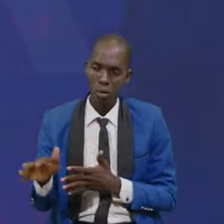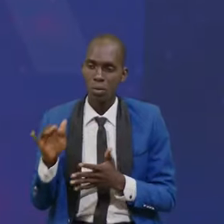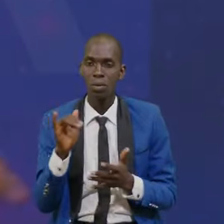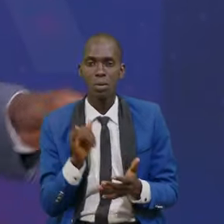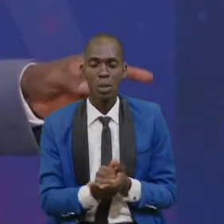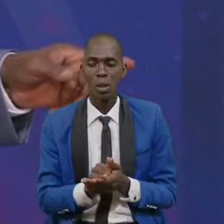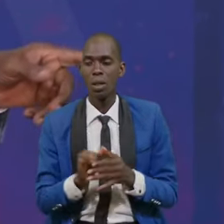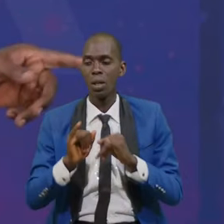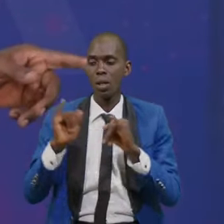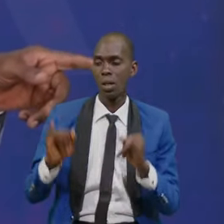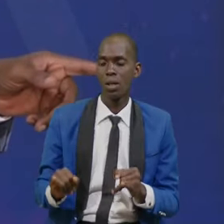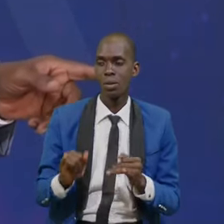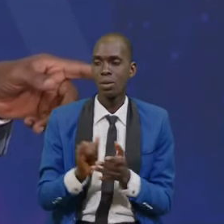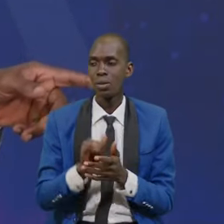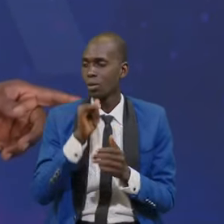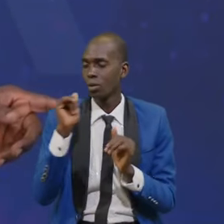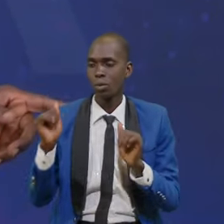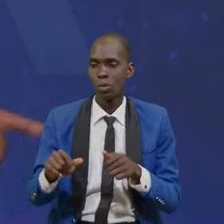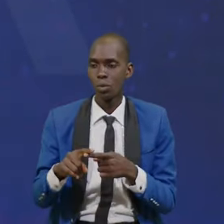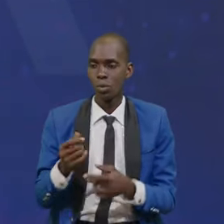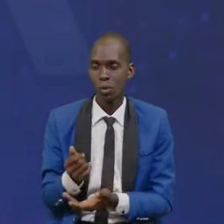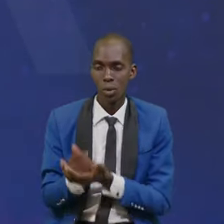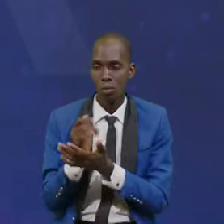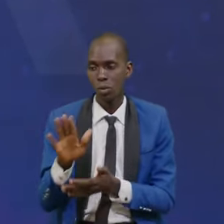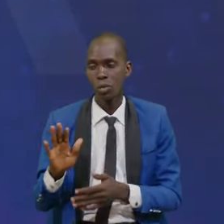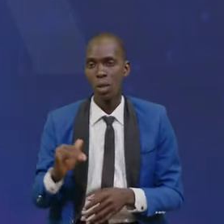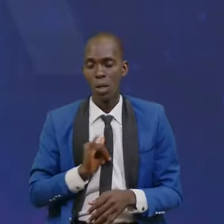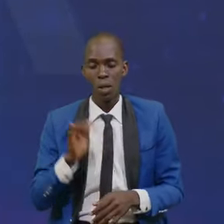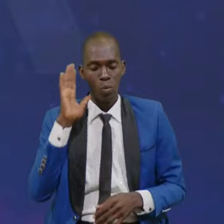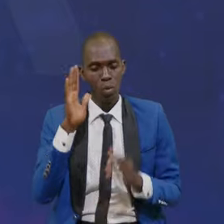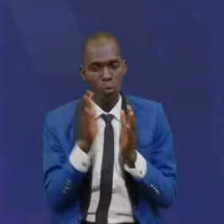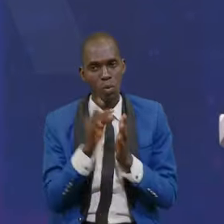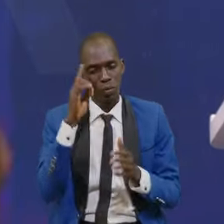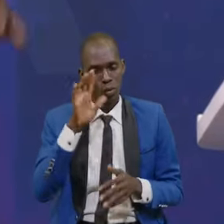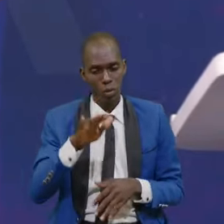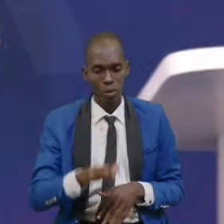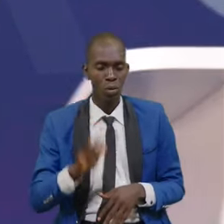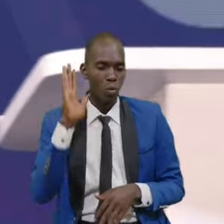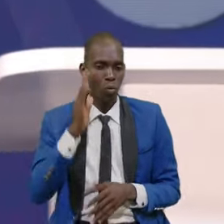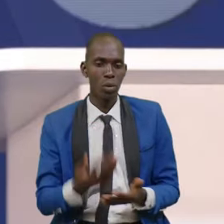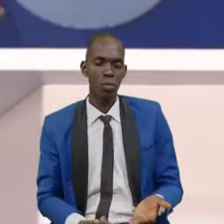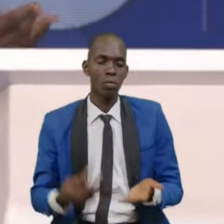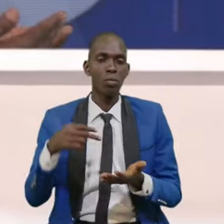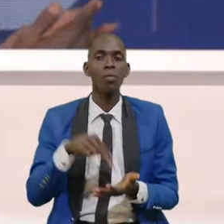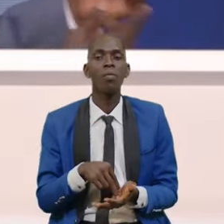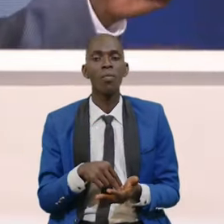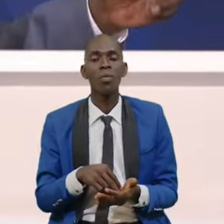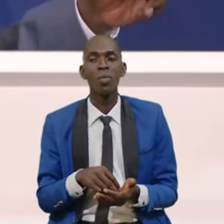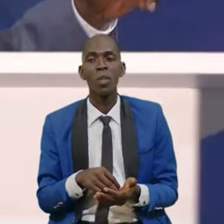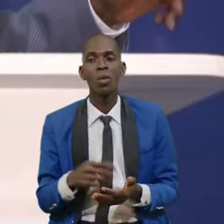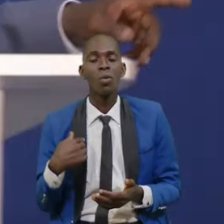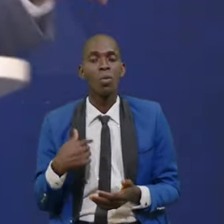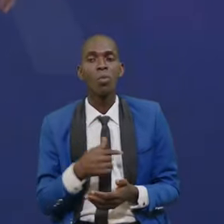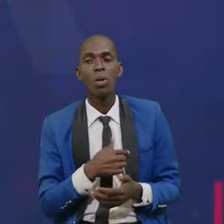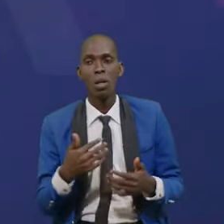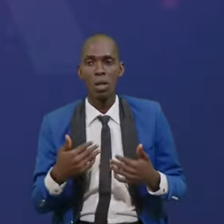no God, I will pray for your child, and the child will get up. Now, we have not even prayed. That's